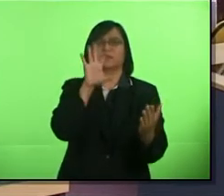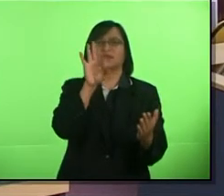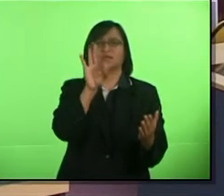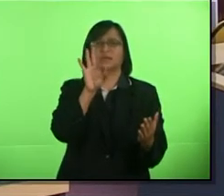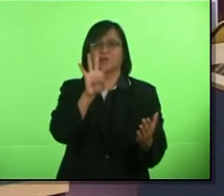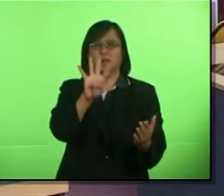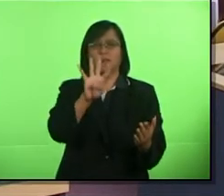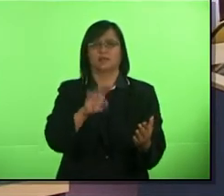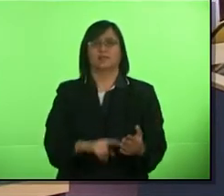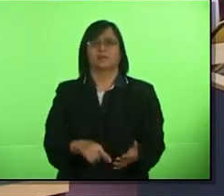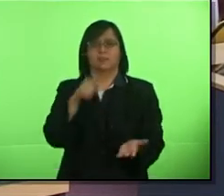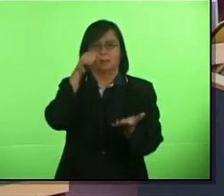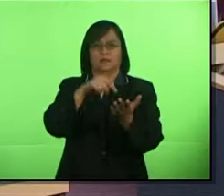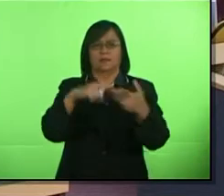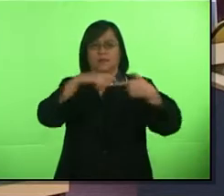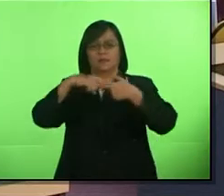Page 94, this is revising notes.